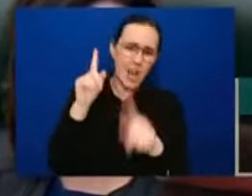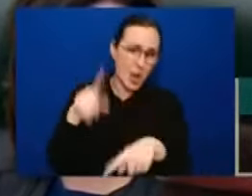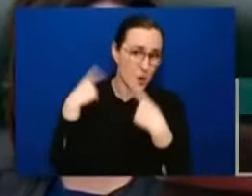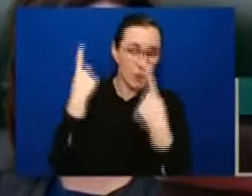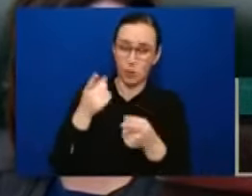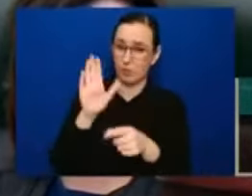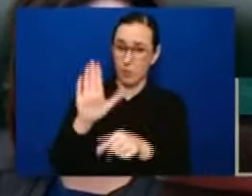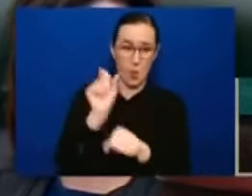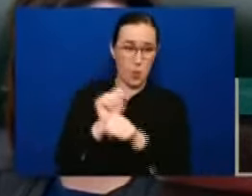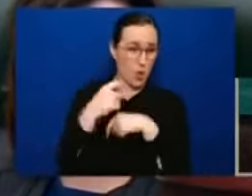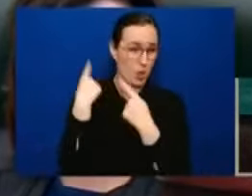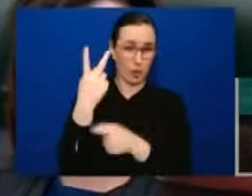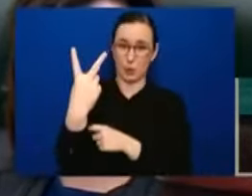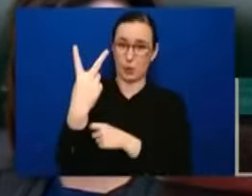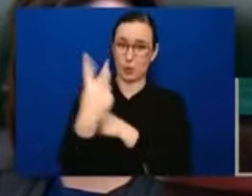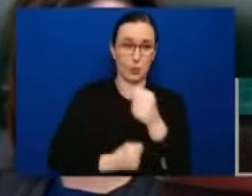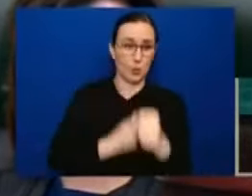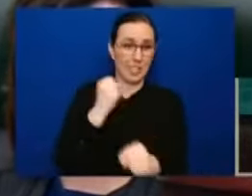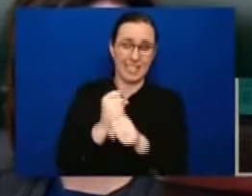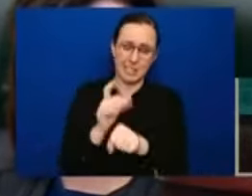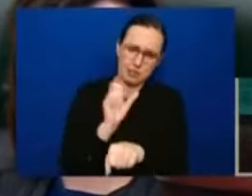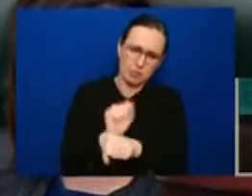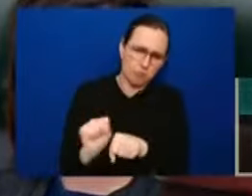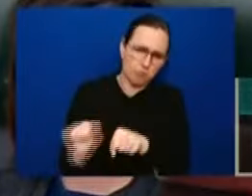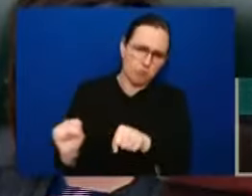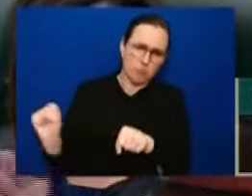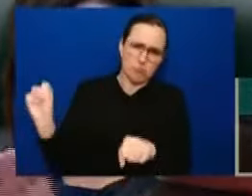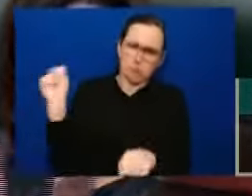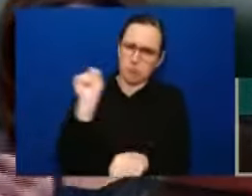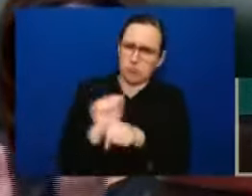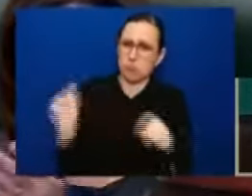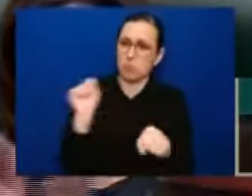unnoticed, and on behalf of all Albertans, thank you.